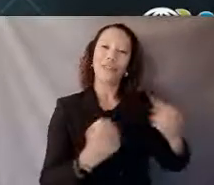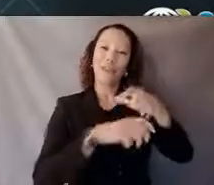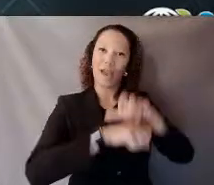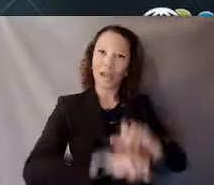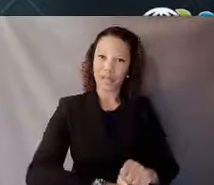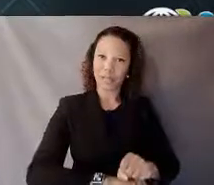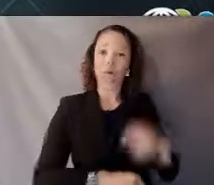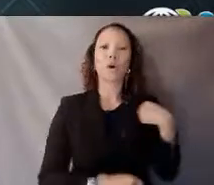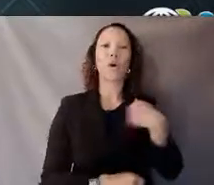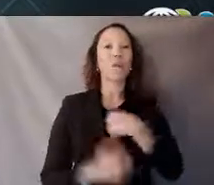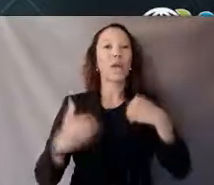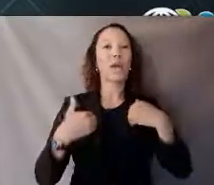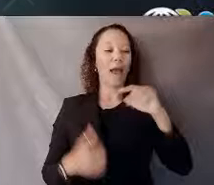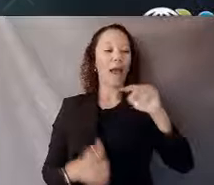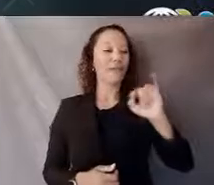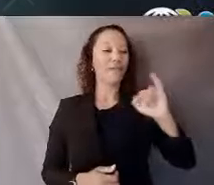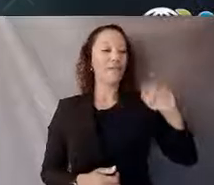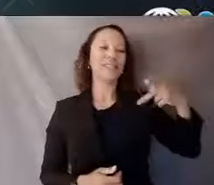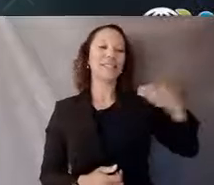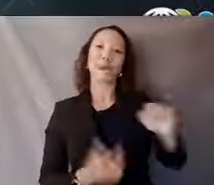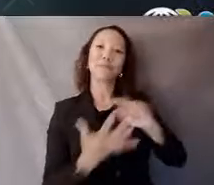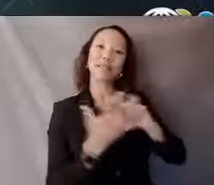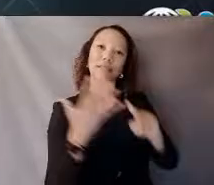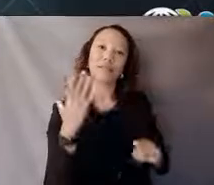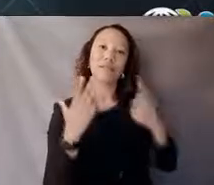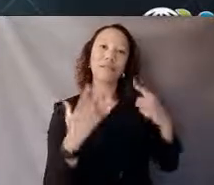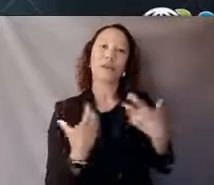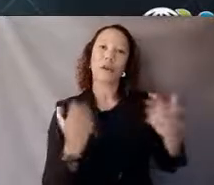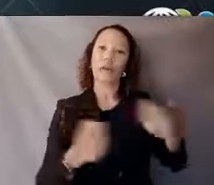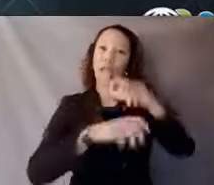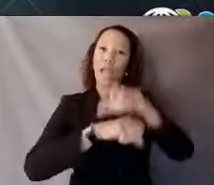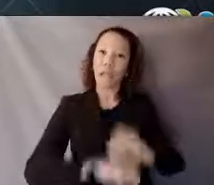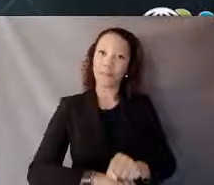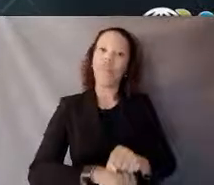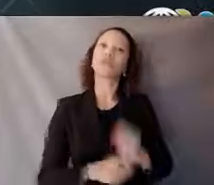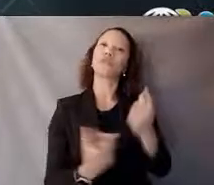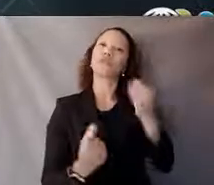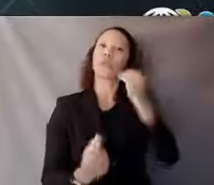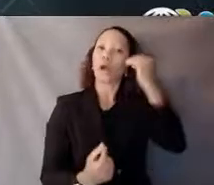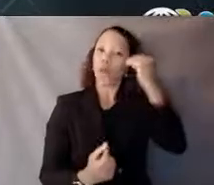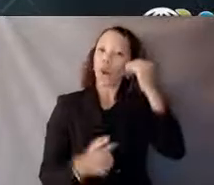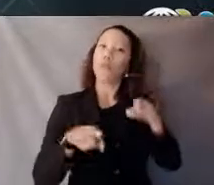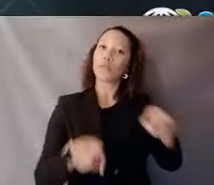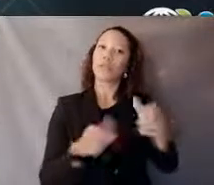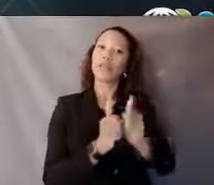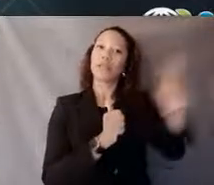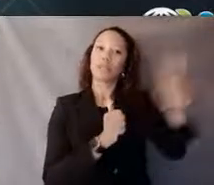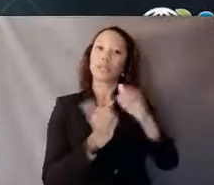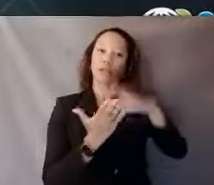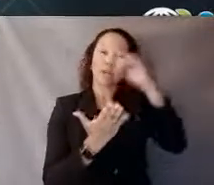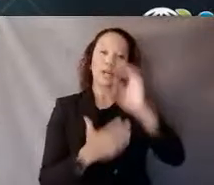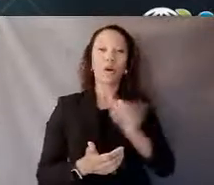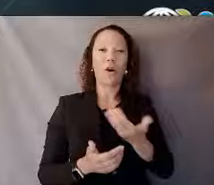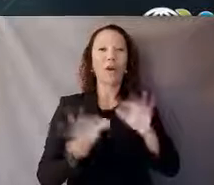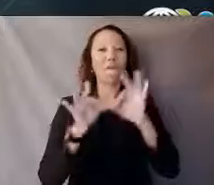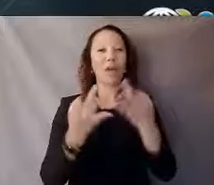have some tips on healthy habits that may be practiced at home during distance learning on our Family and